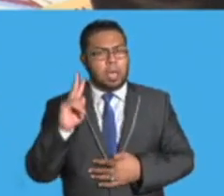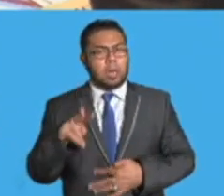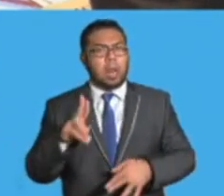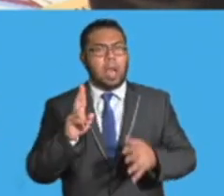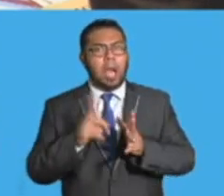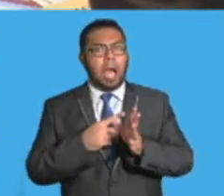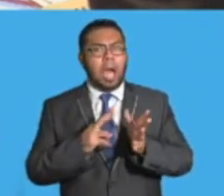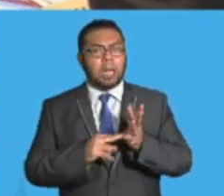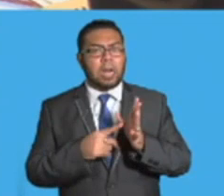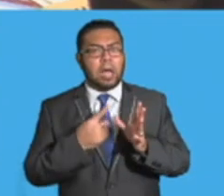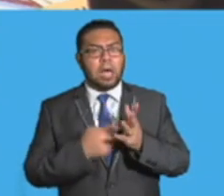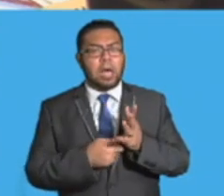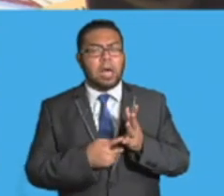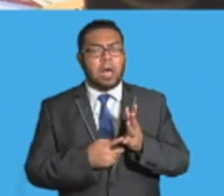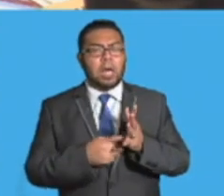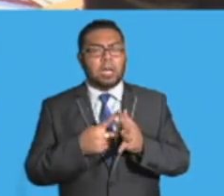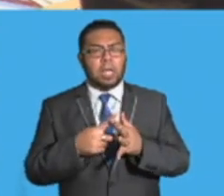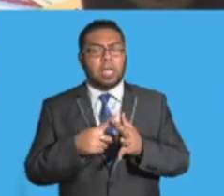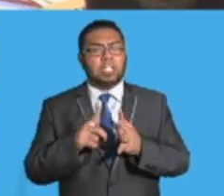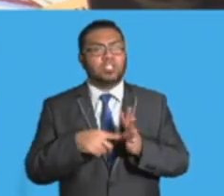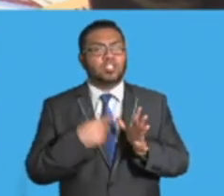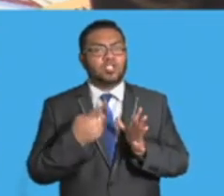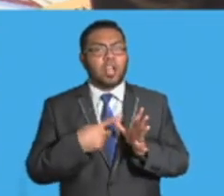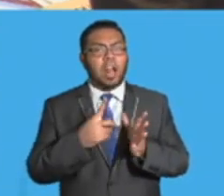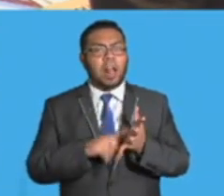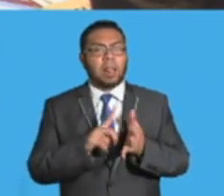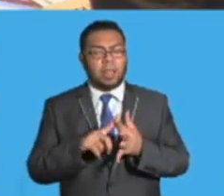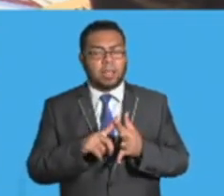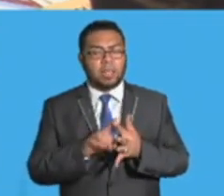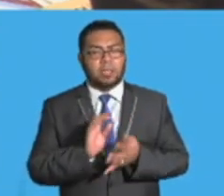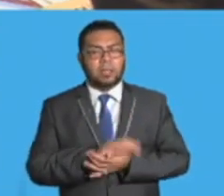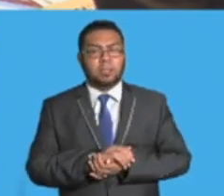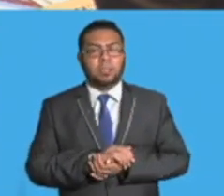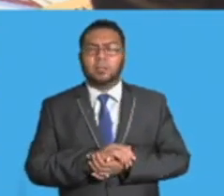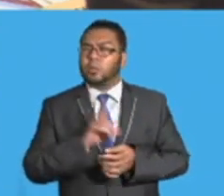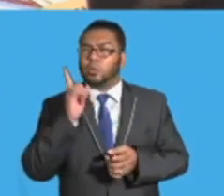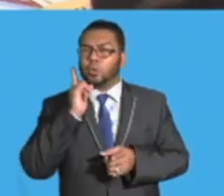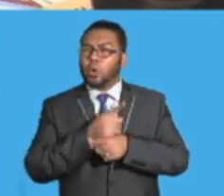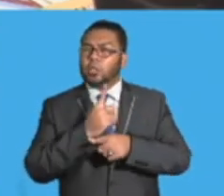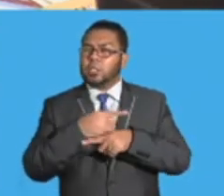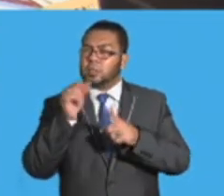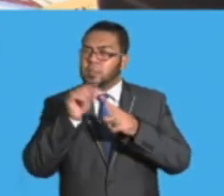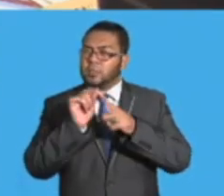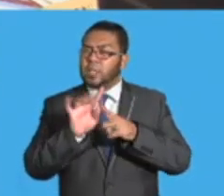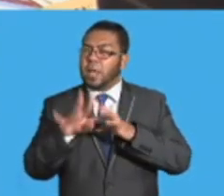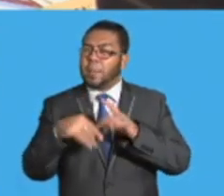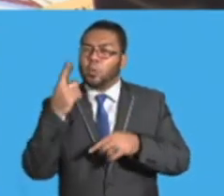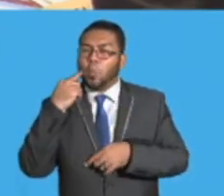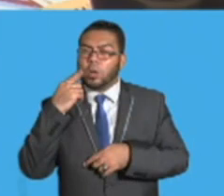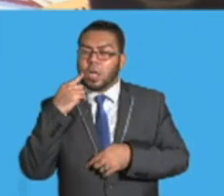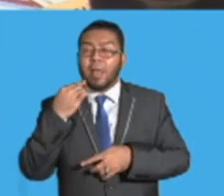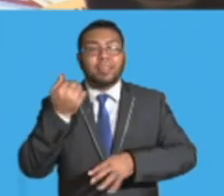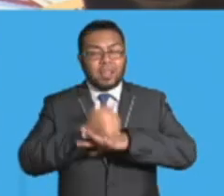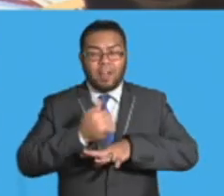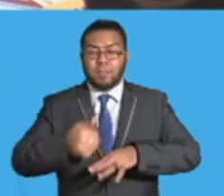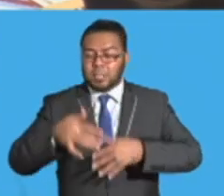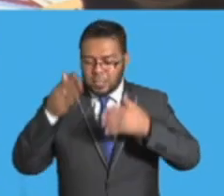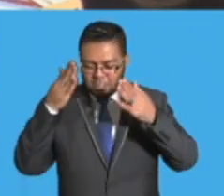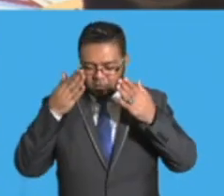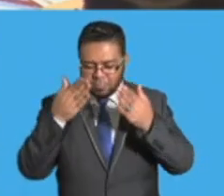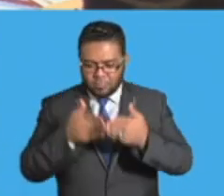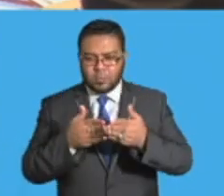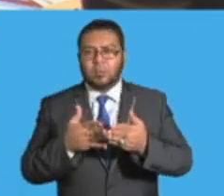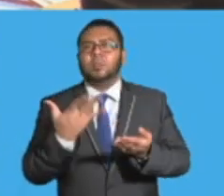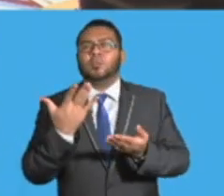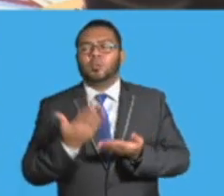reference to non-accessible to proper water supply and sanitation services. Madam Speaker, government is committed to provide water